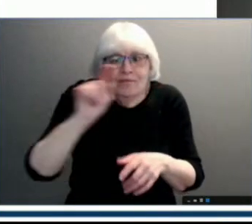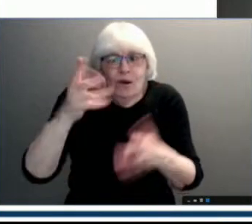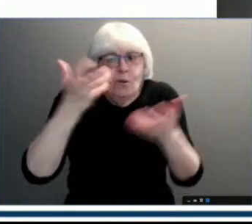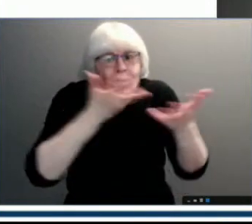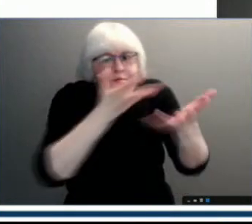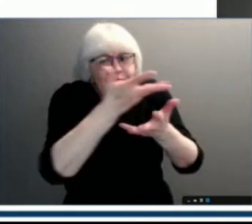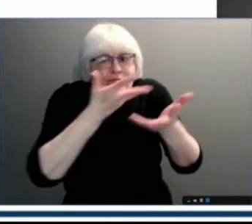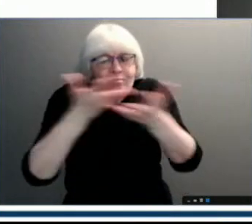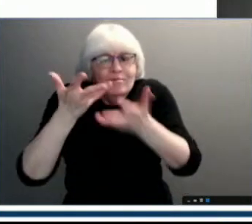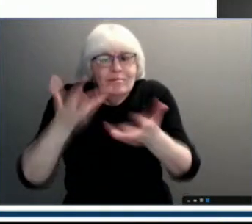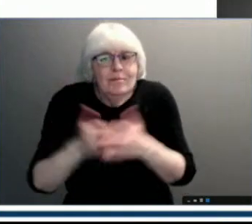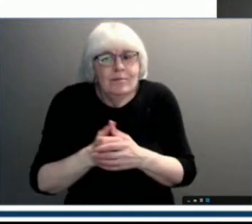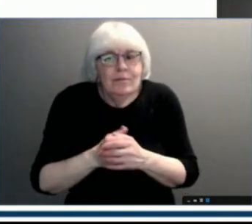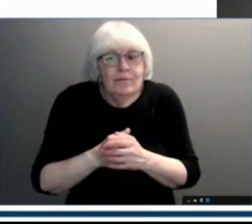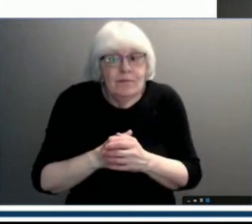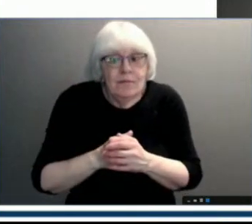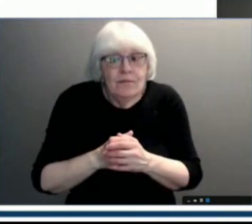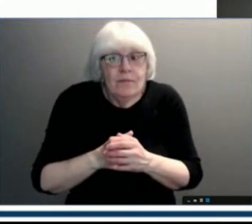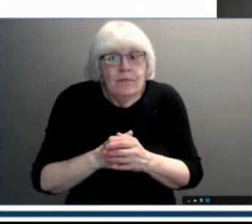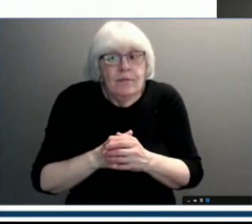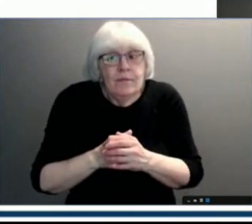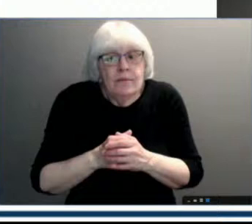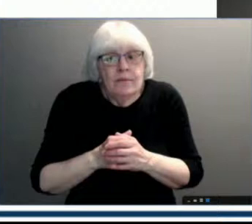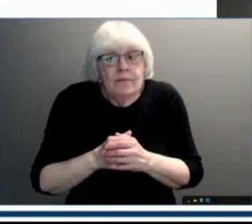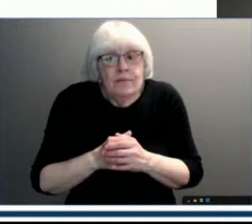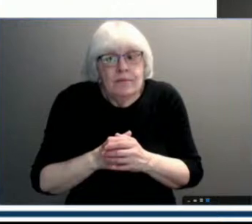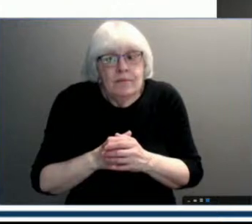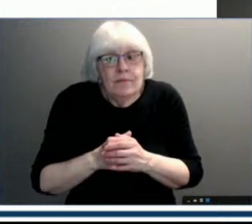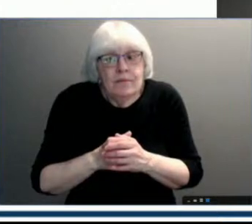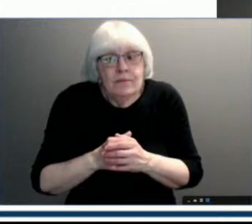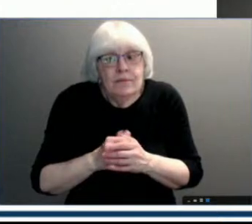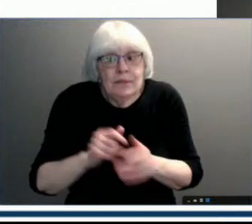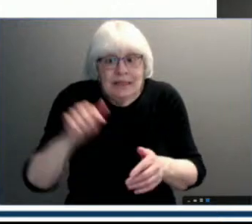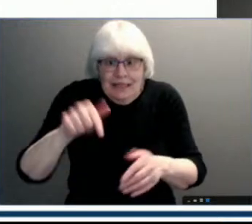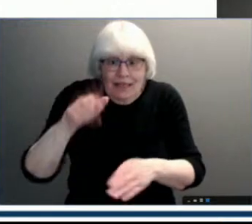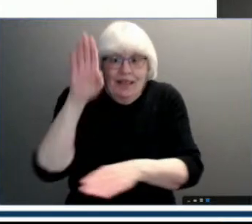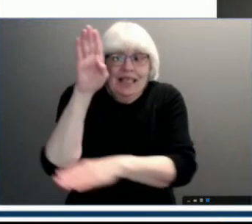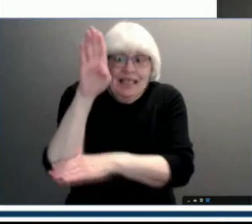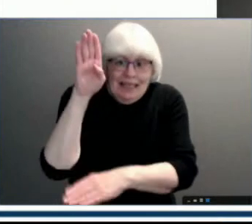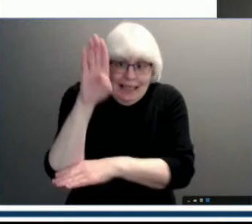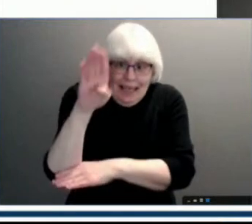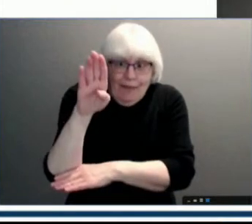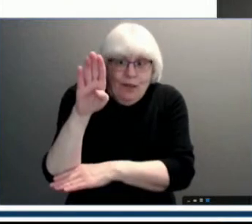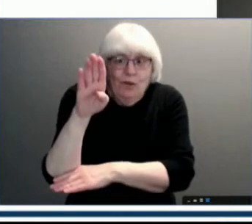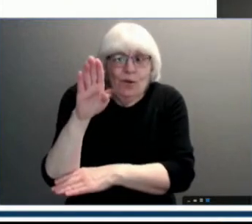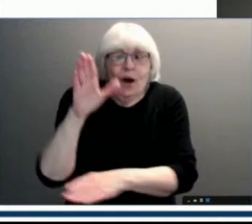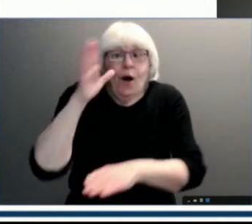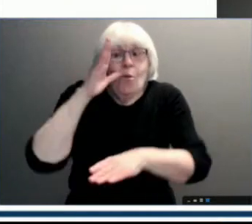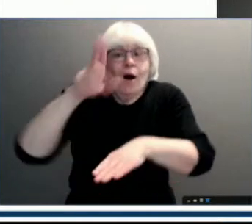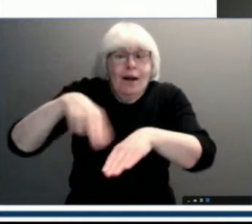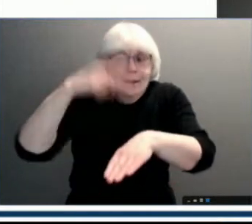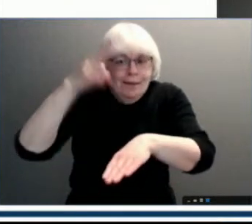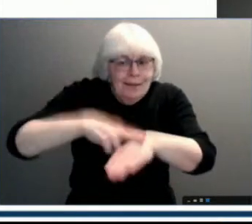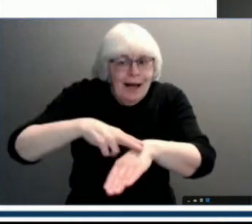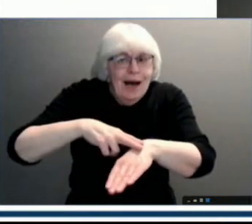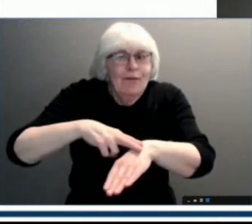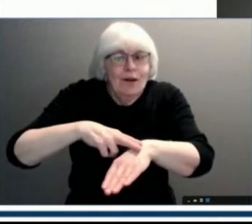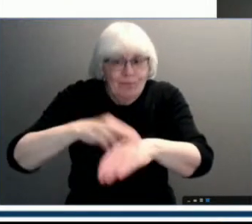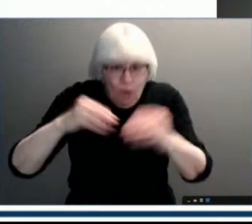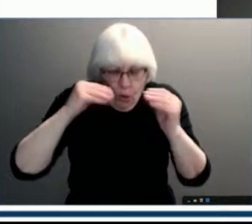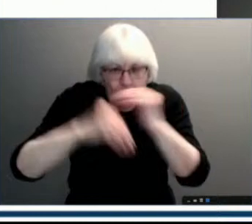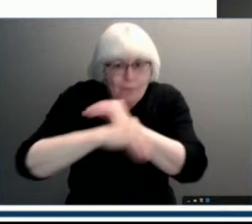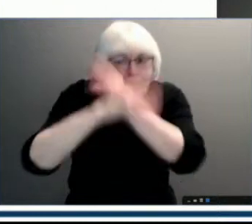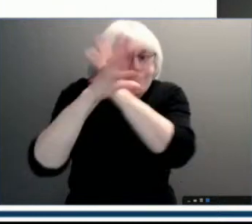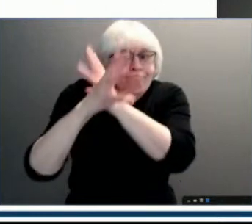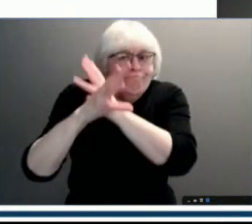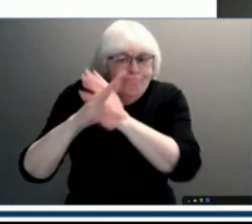about this. I'll be raising it on my national call today, as well as discussing it with other Atlantic provinces as well. It's it's something